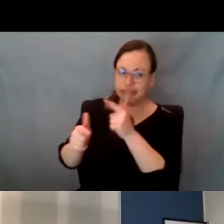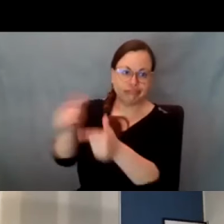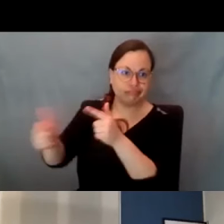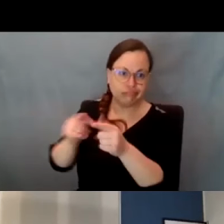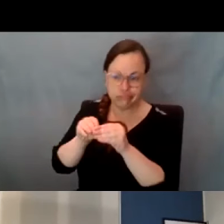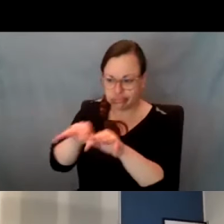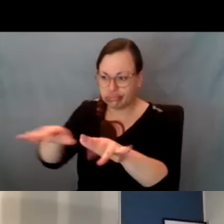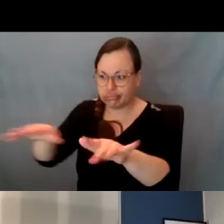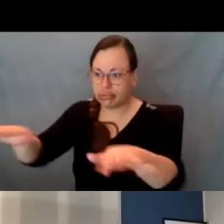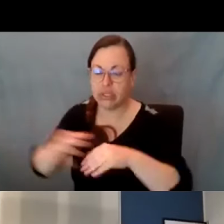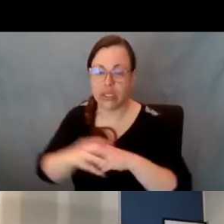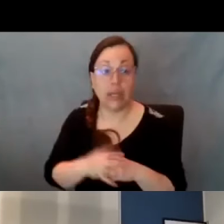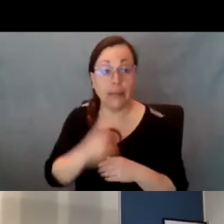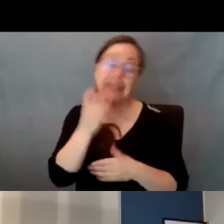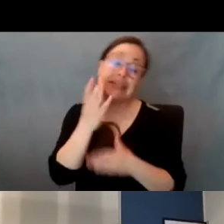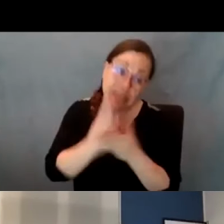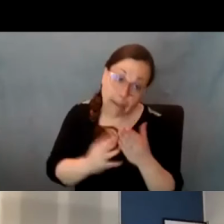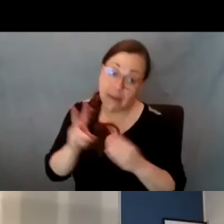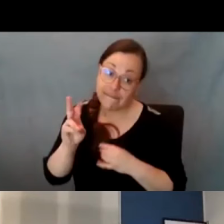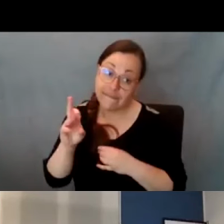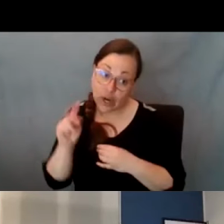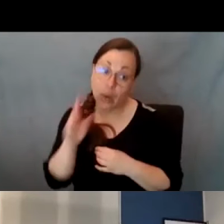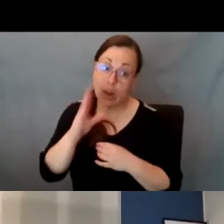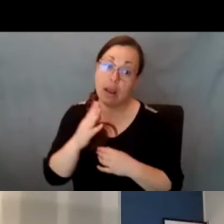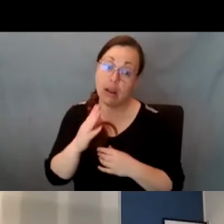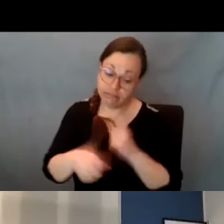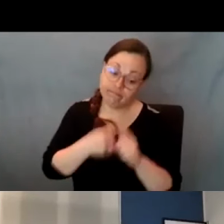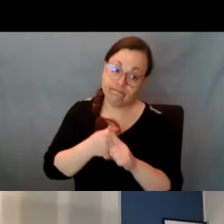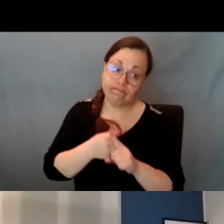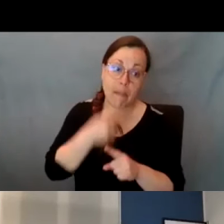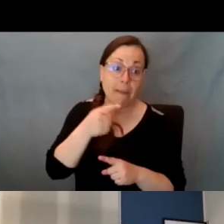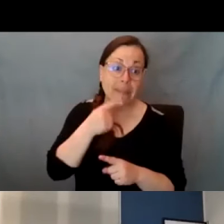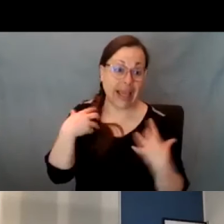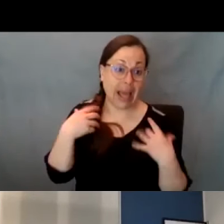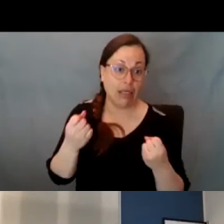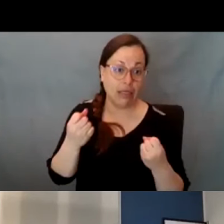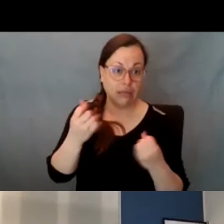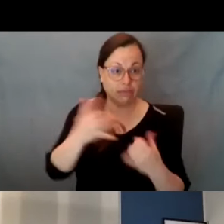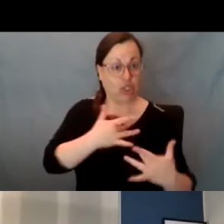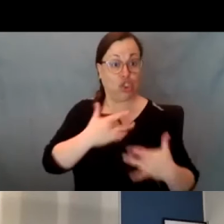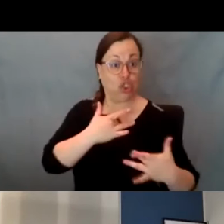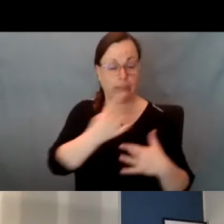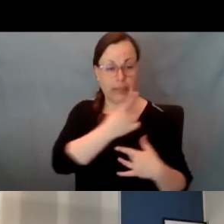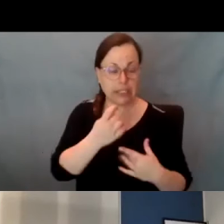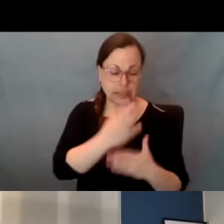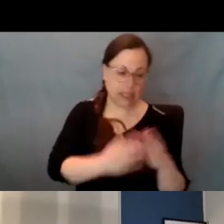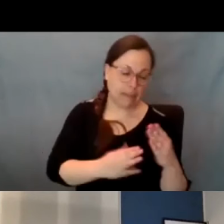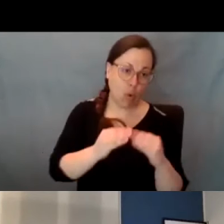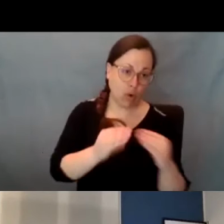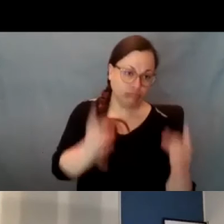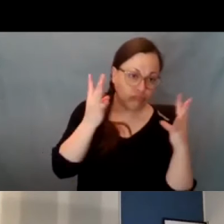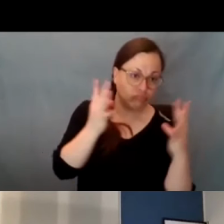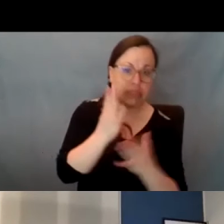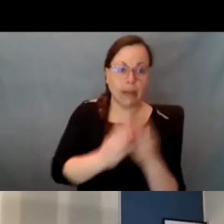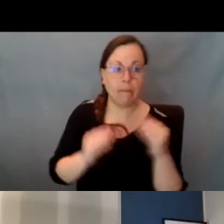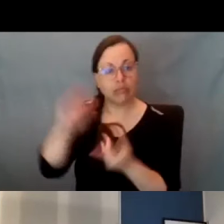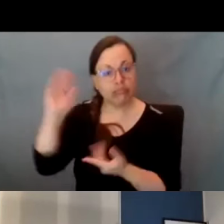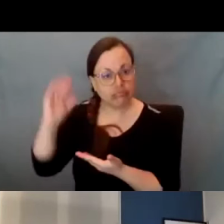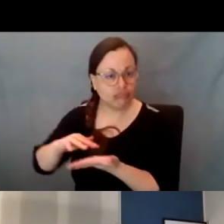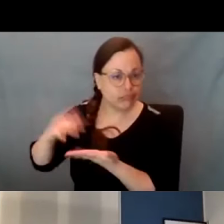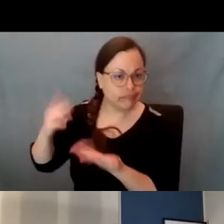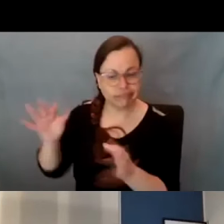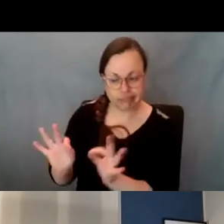will have public health importance because they will transmit more efficiently, or because it will, for example, change the severity